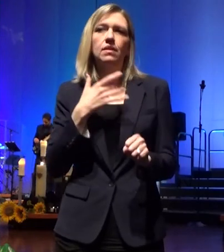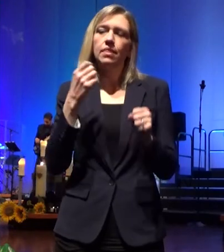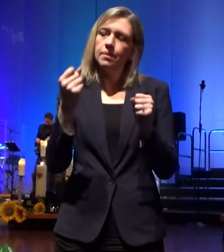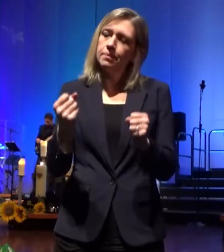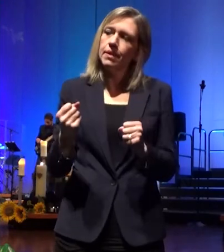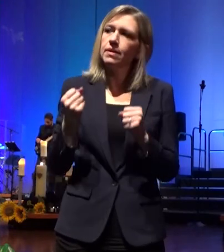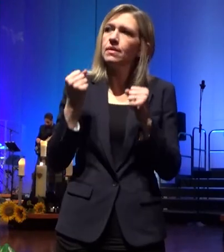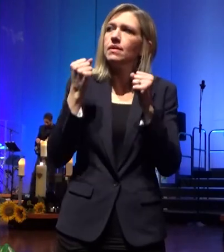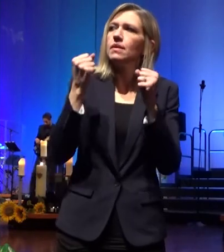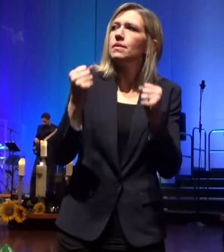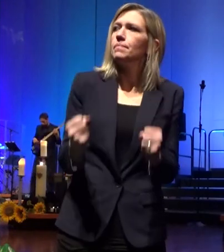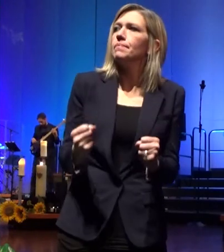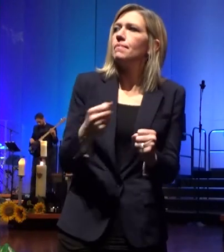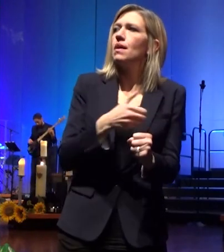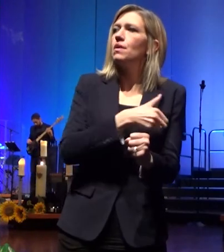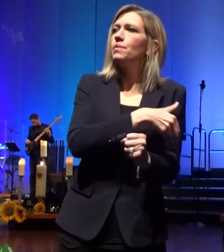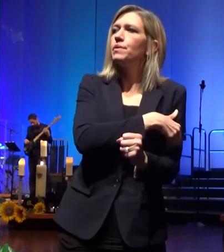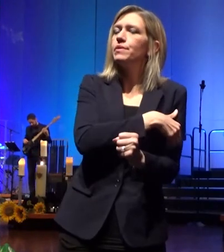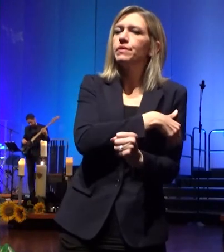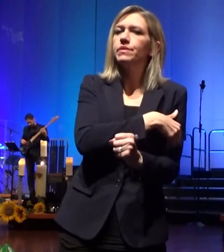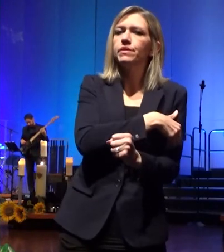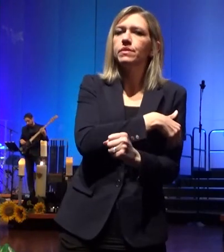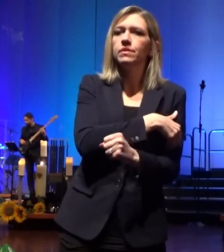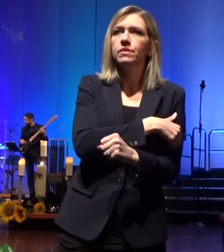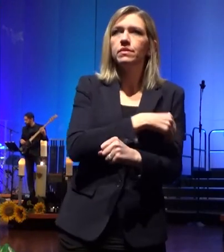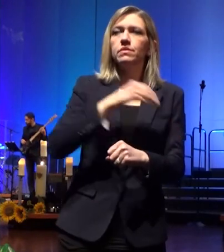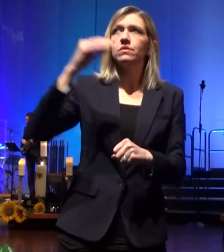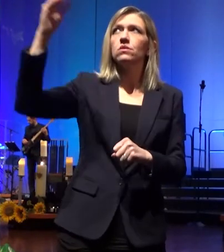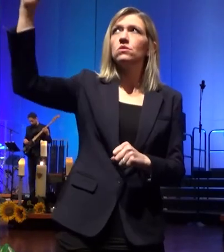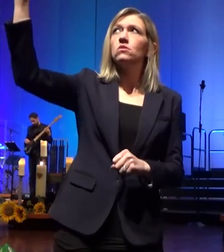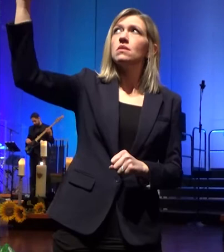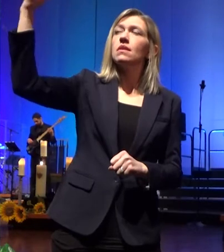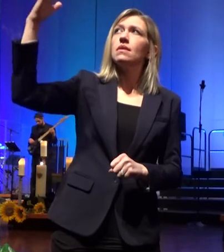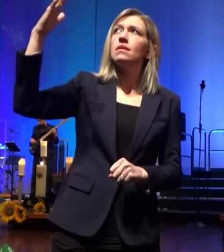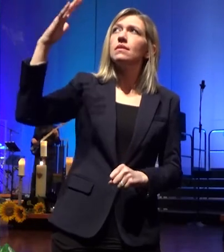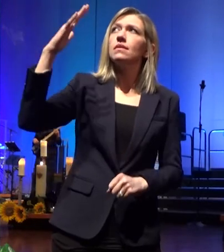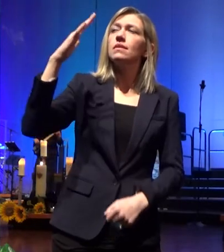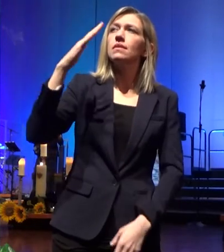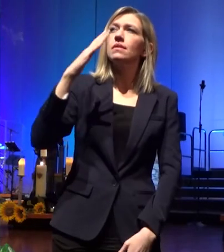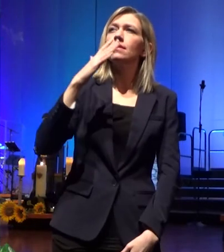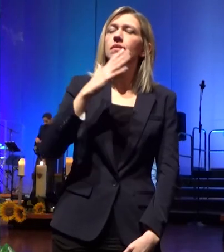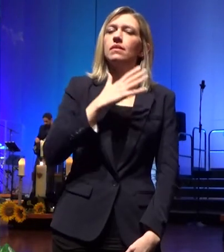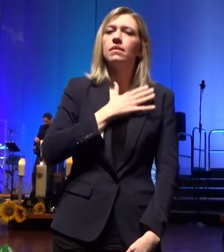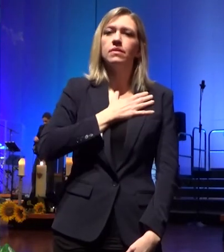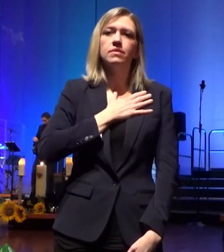can feel the mighty power and the